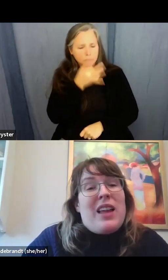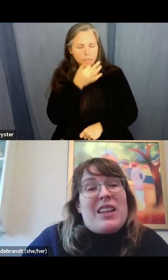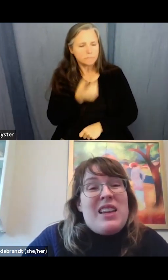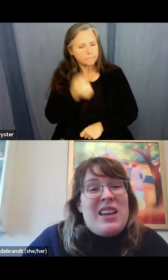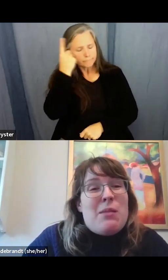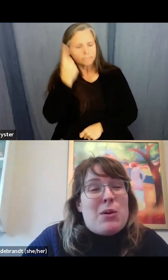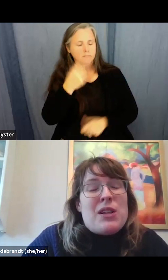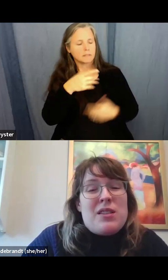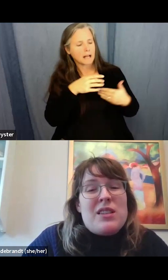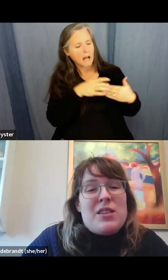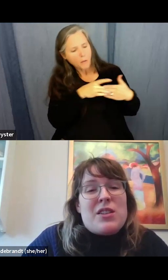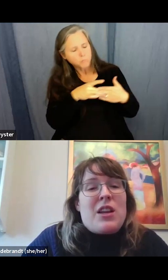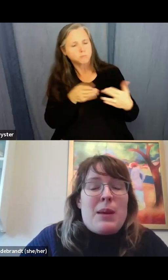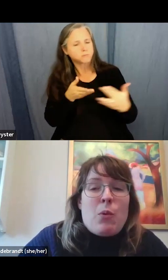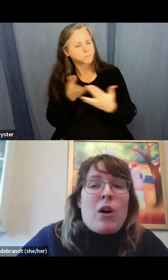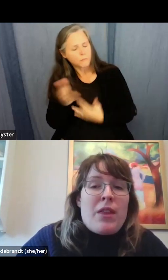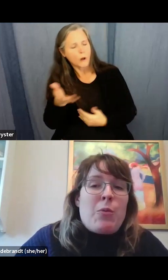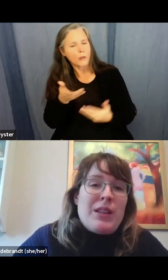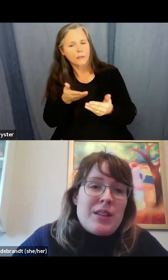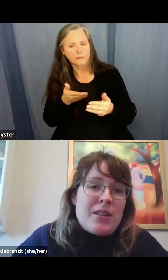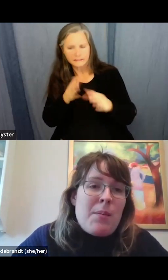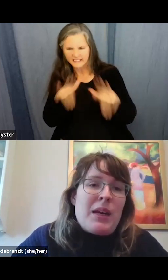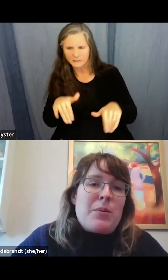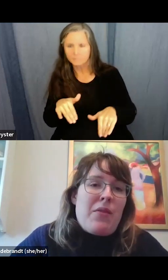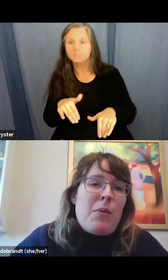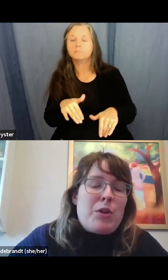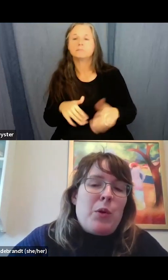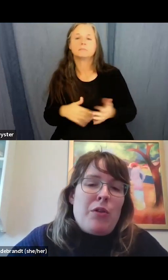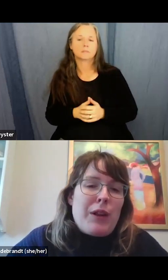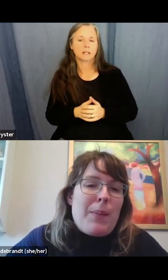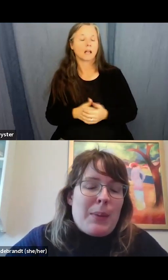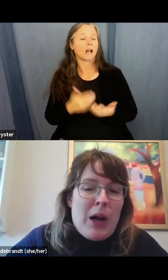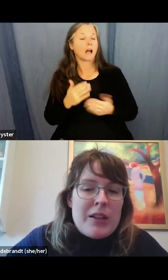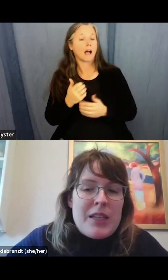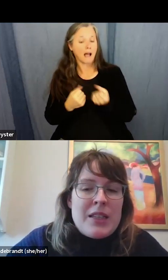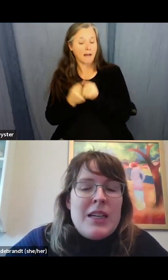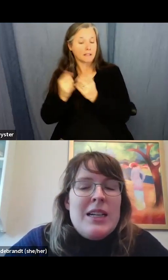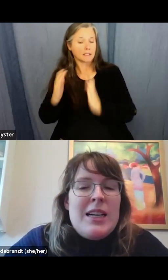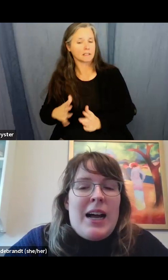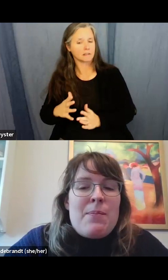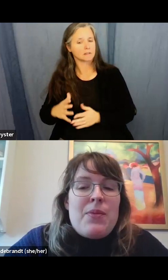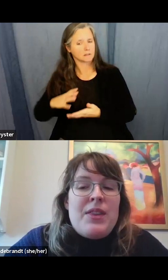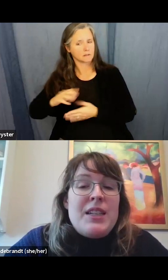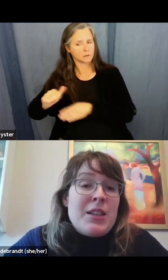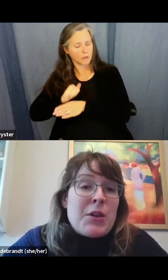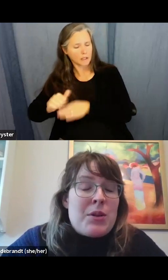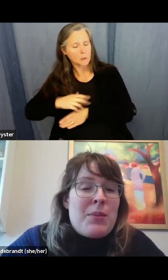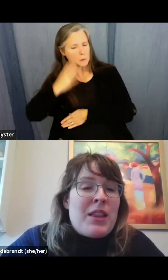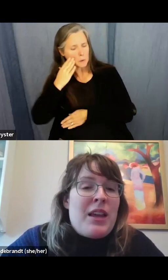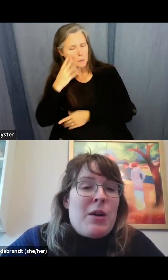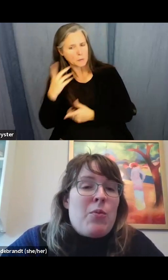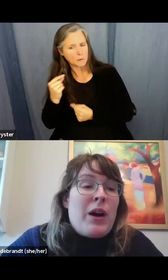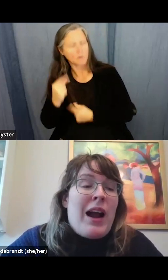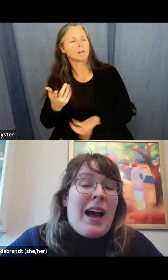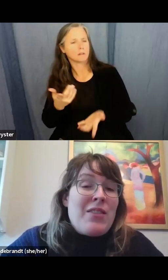with, likely in most instances, it's going to be more than one system because we have multiple overlapping policies. This is also